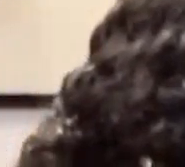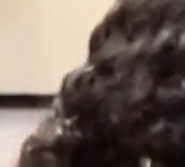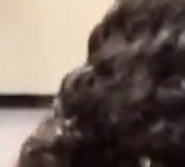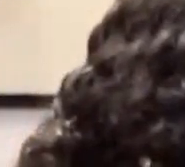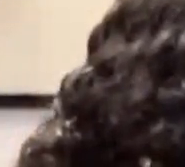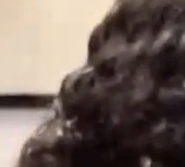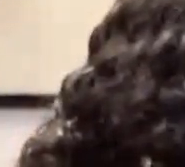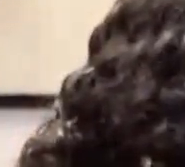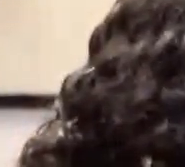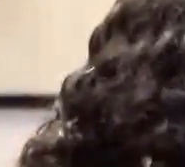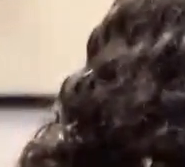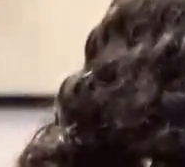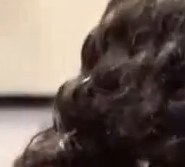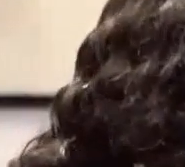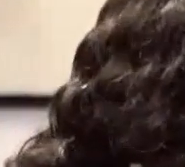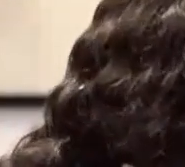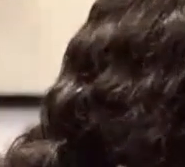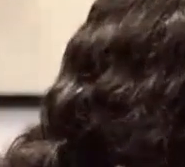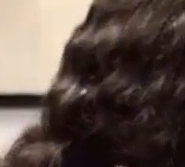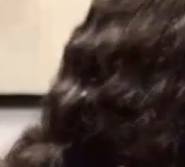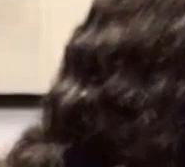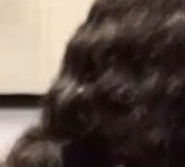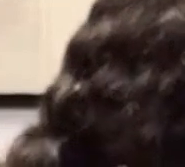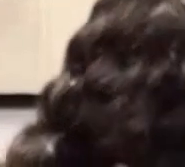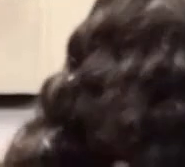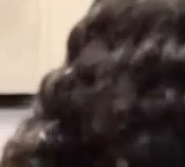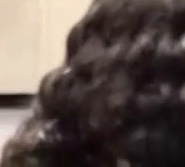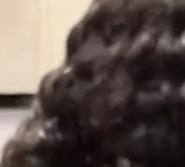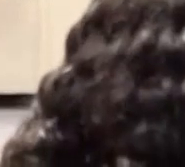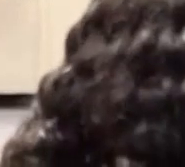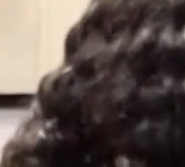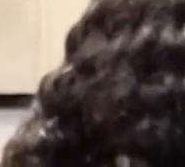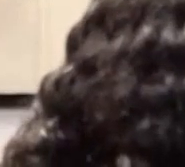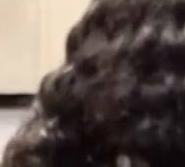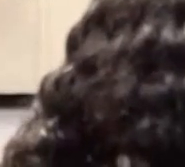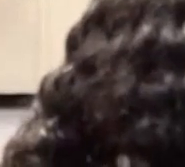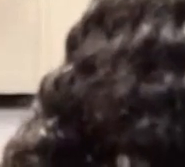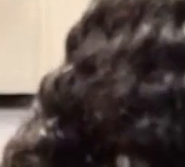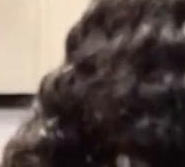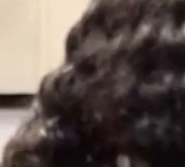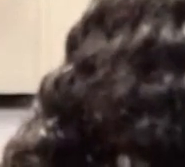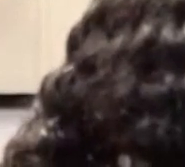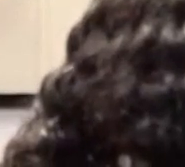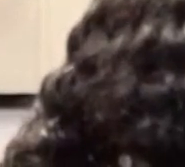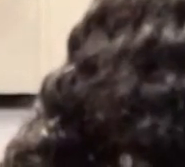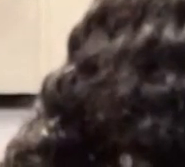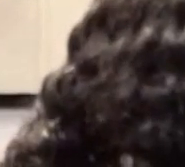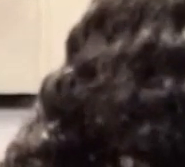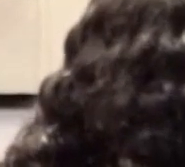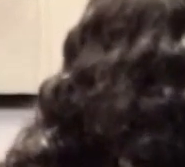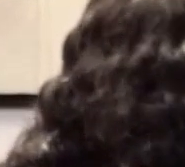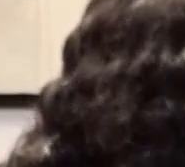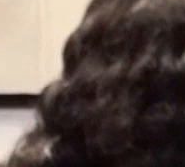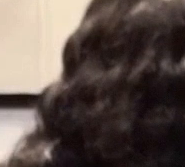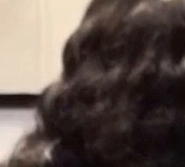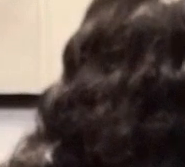their different contexts. So we have a wonderful session for you here today. I won't talk very long because there's others on this panel